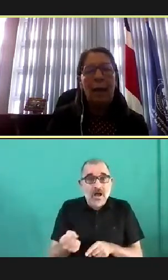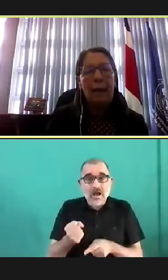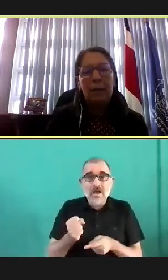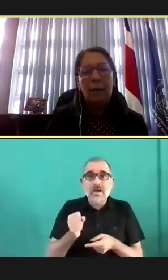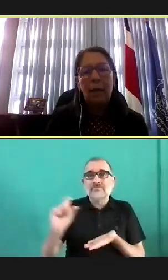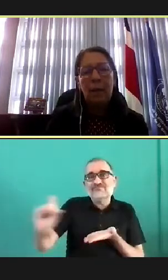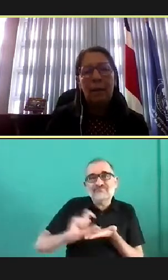And